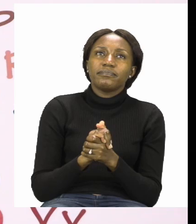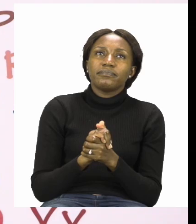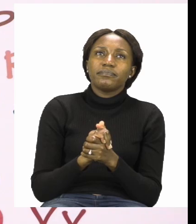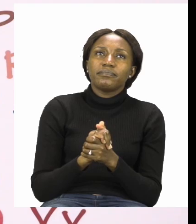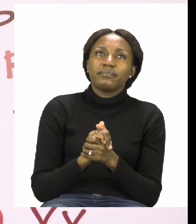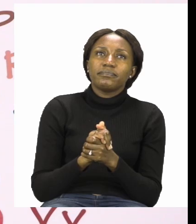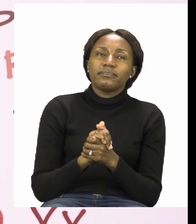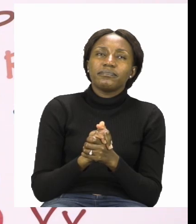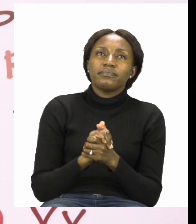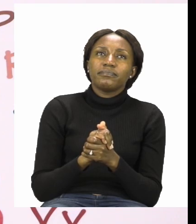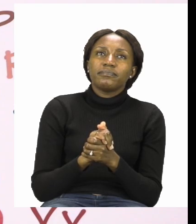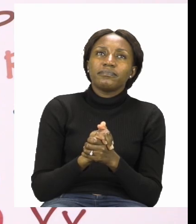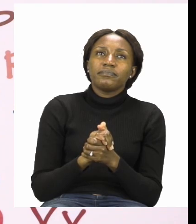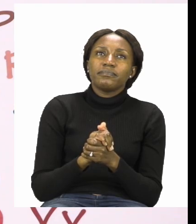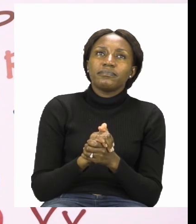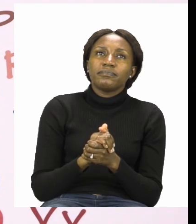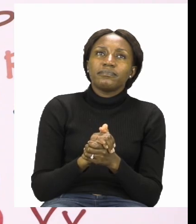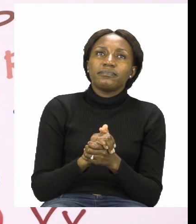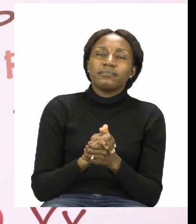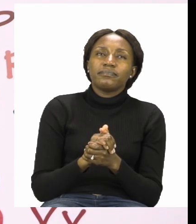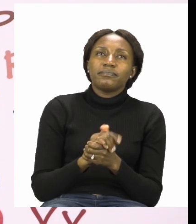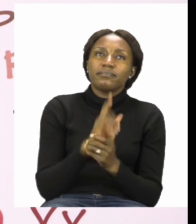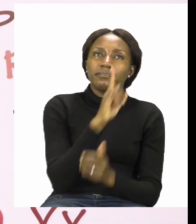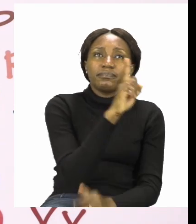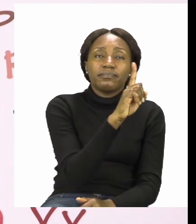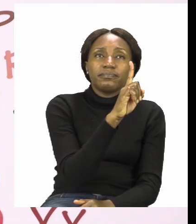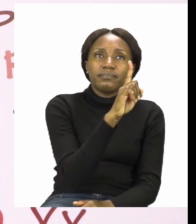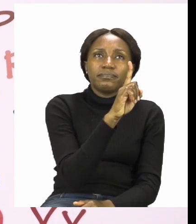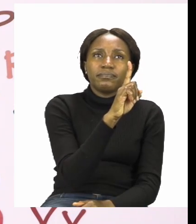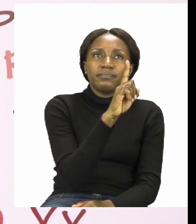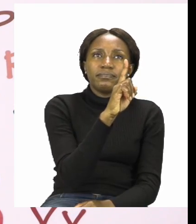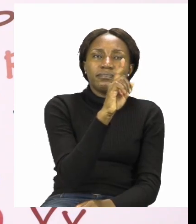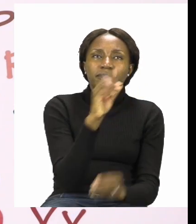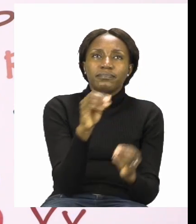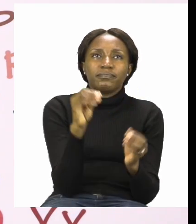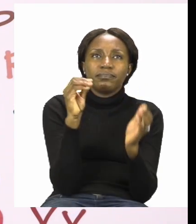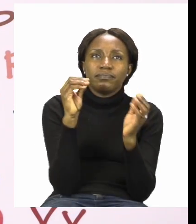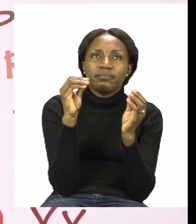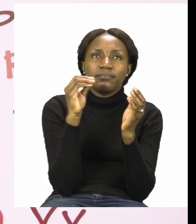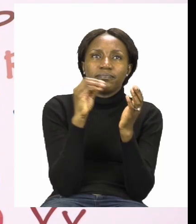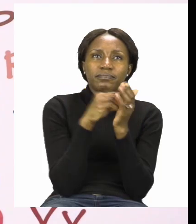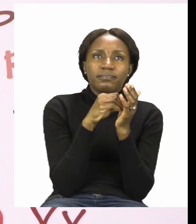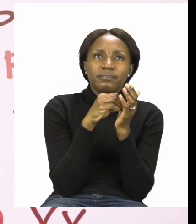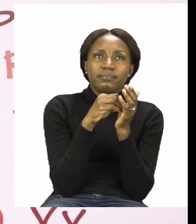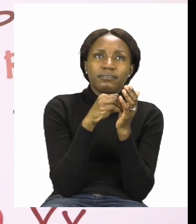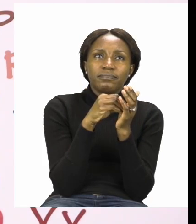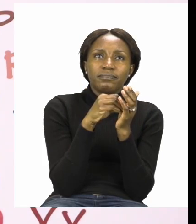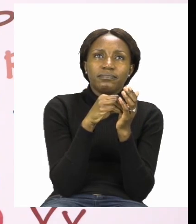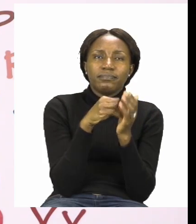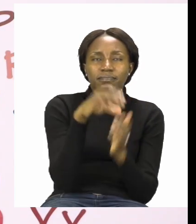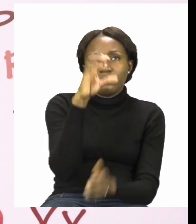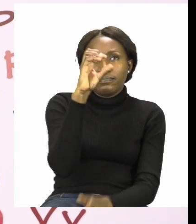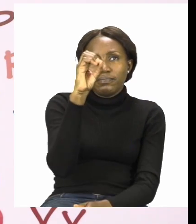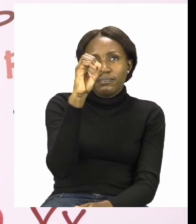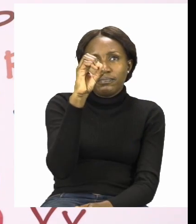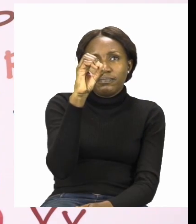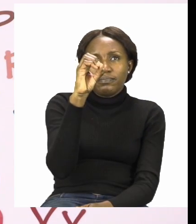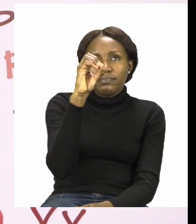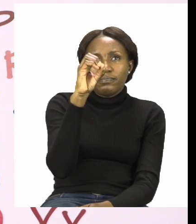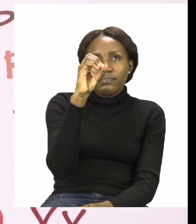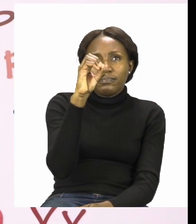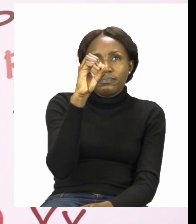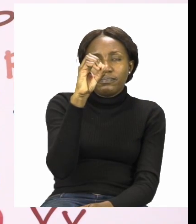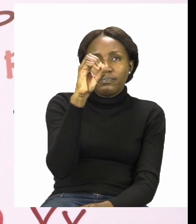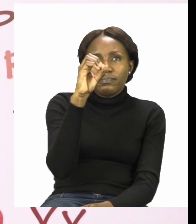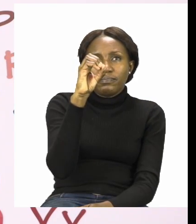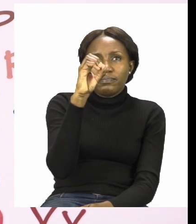we say the 1 goes to tens, and then we say 1 tenth. Now we are